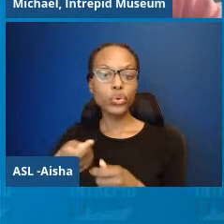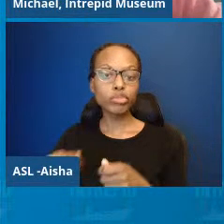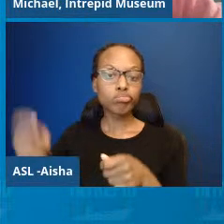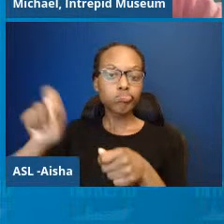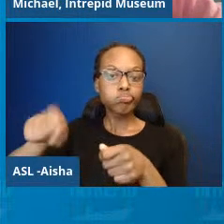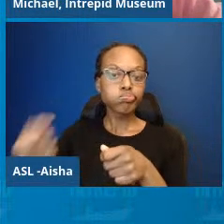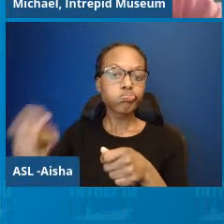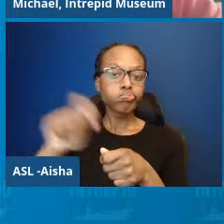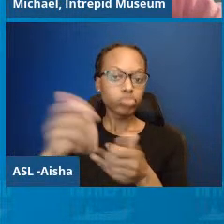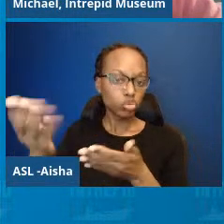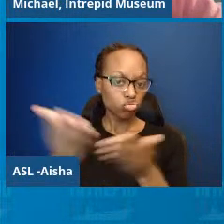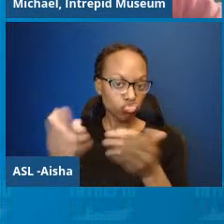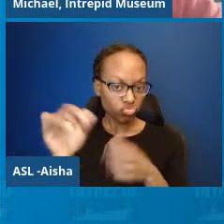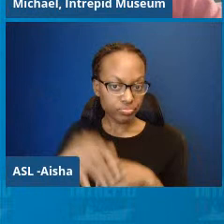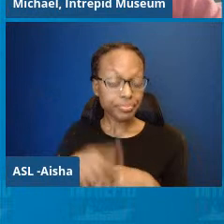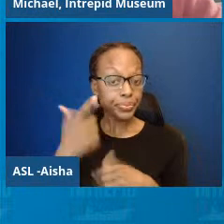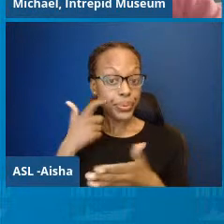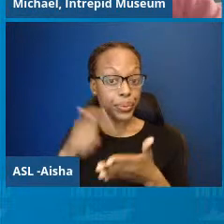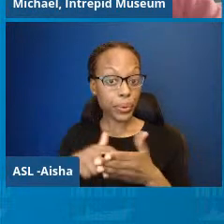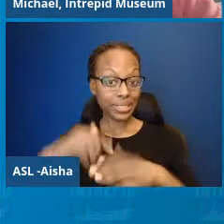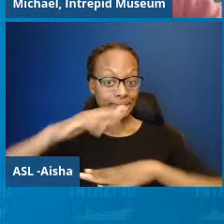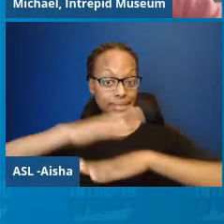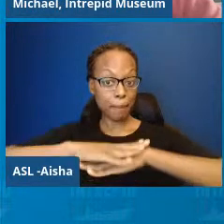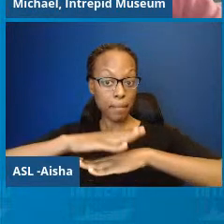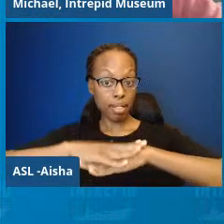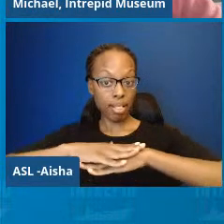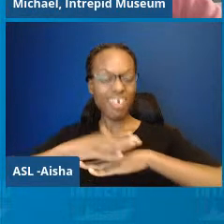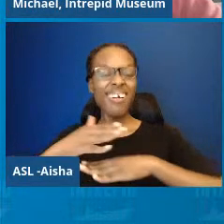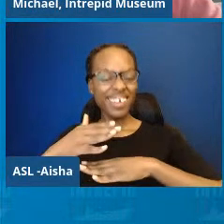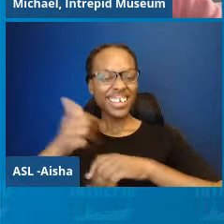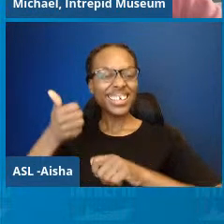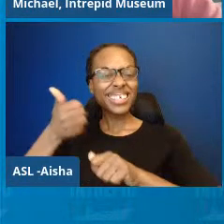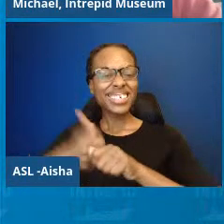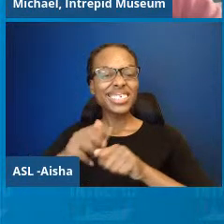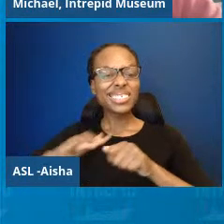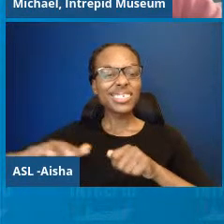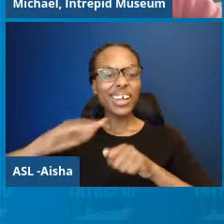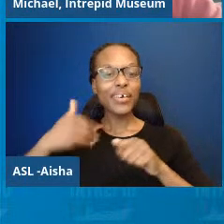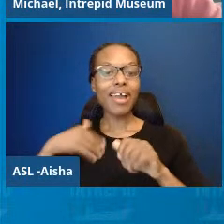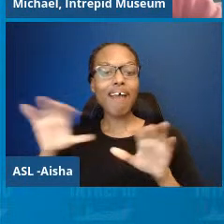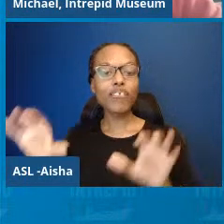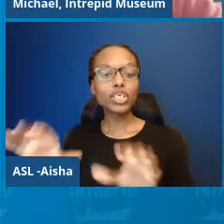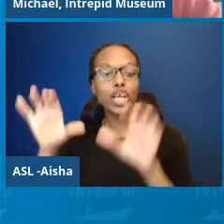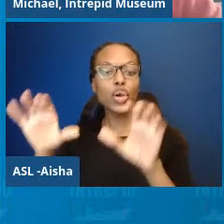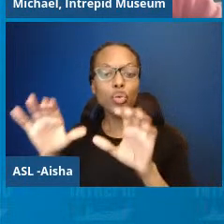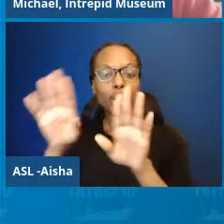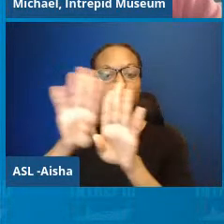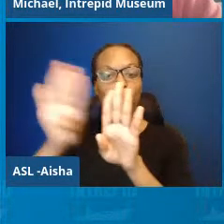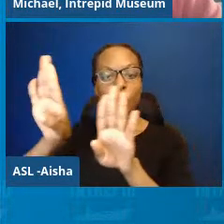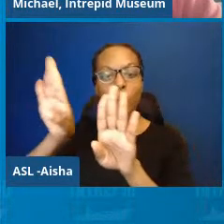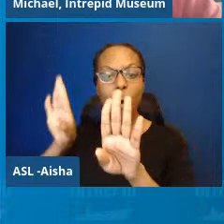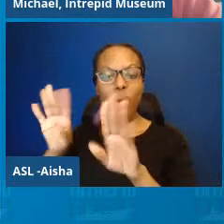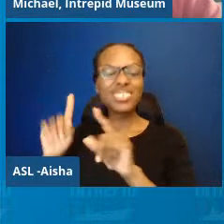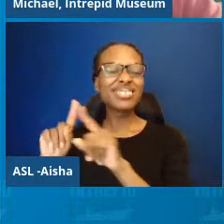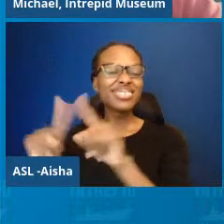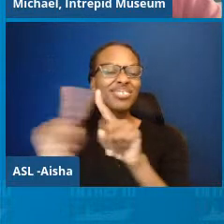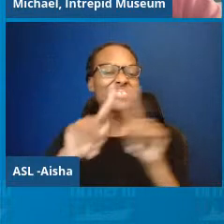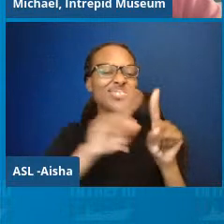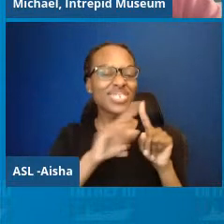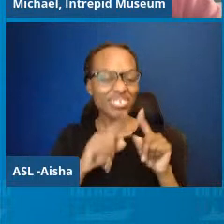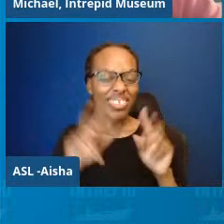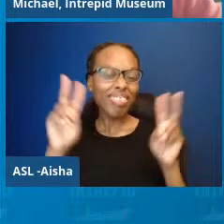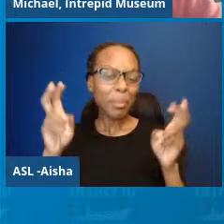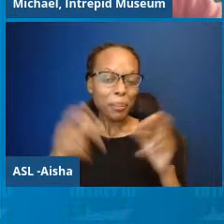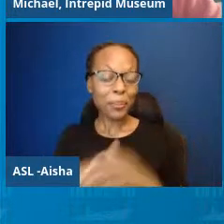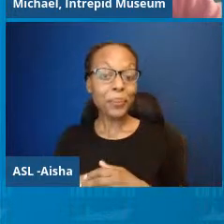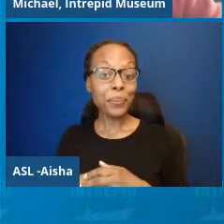you notice this table, each area would be decorated in different ways during Intrepid service, but meals, the